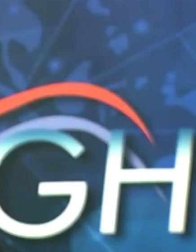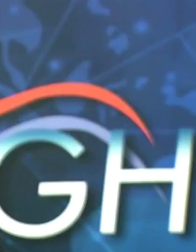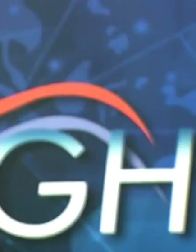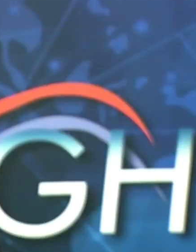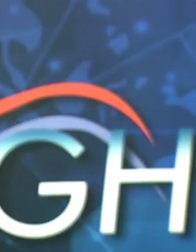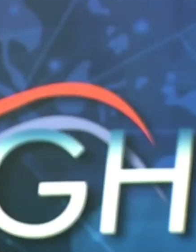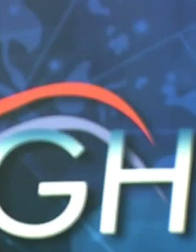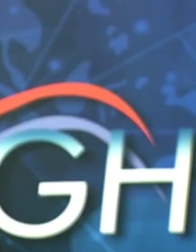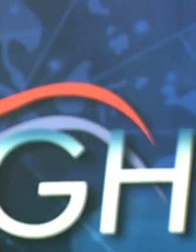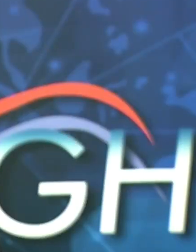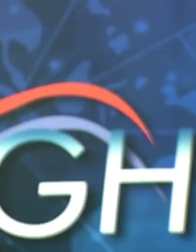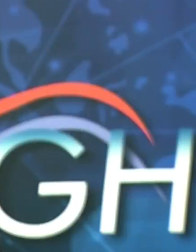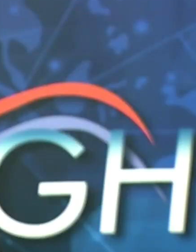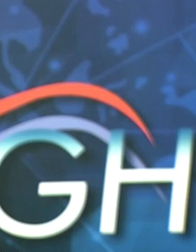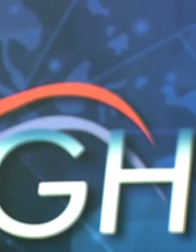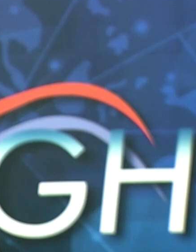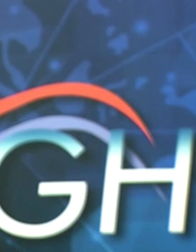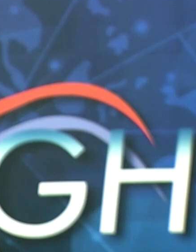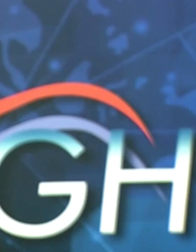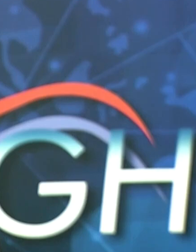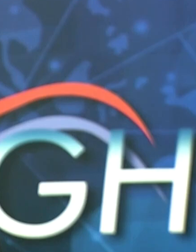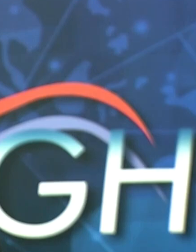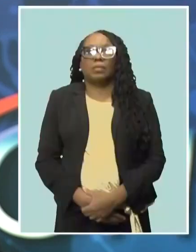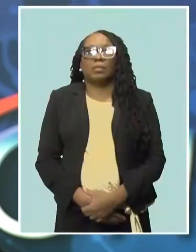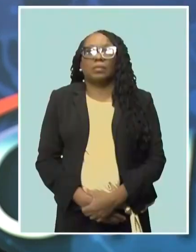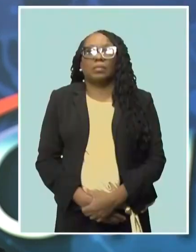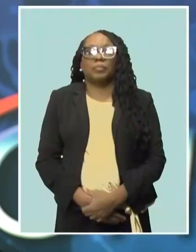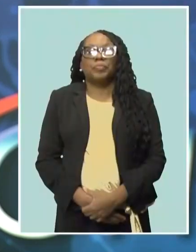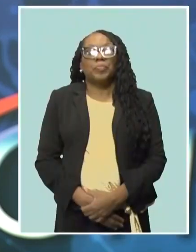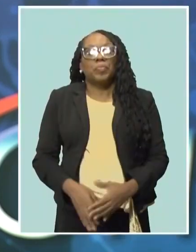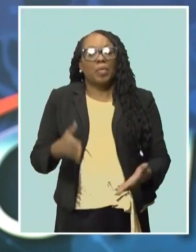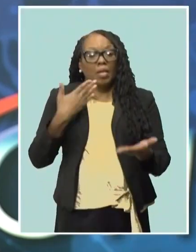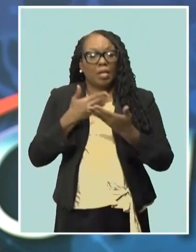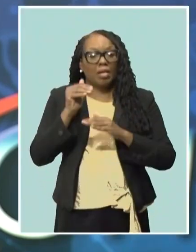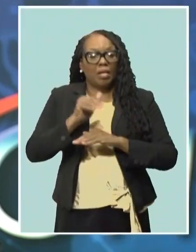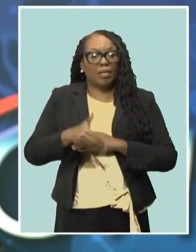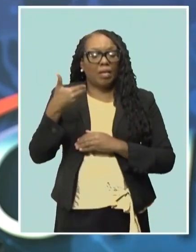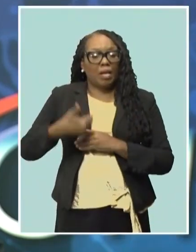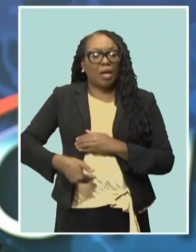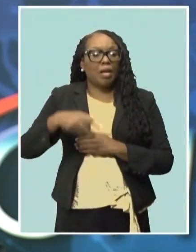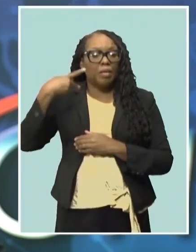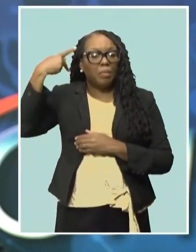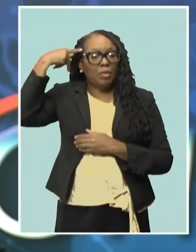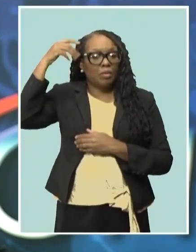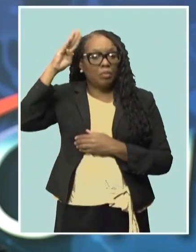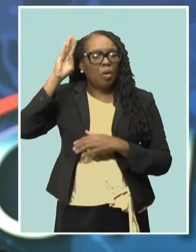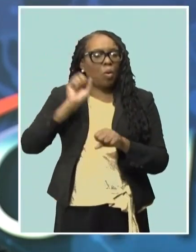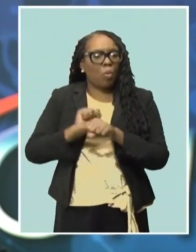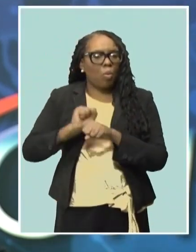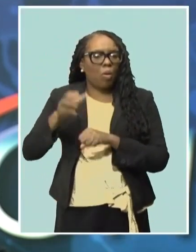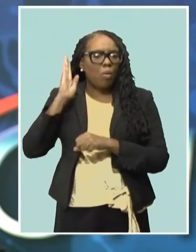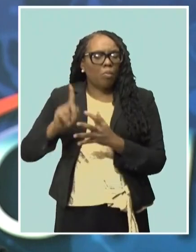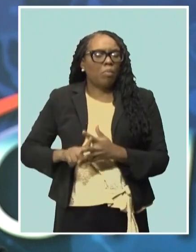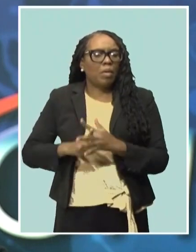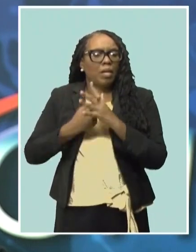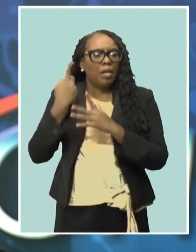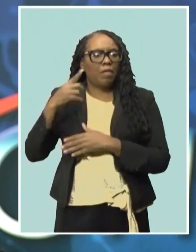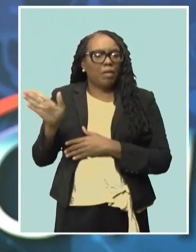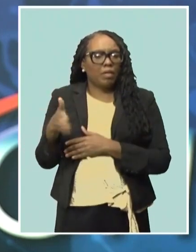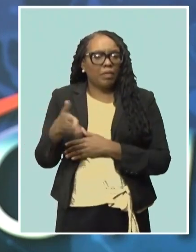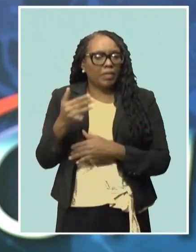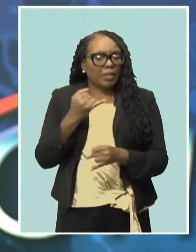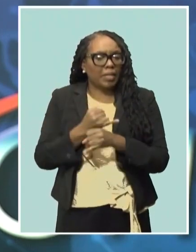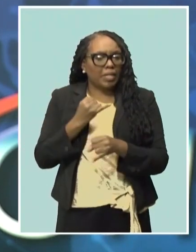Good evening, I'm Pearson Bowen. Work is set to begin in the island's fishing industry shortly. This from a number